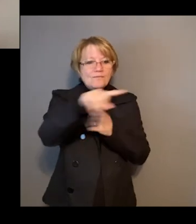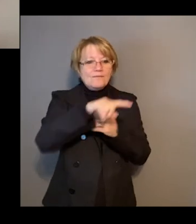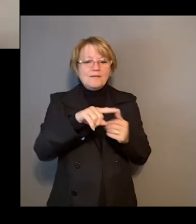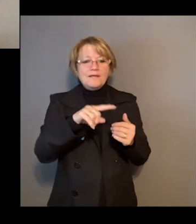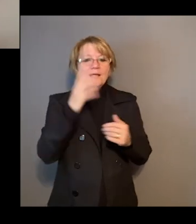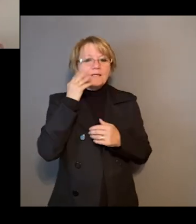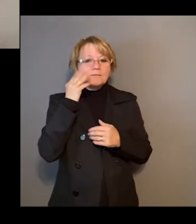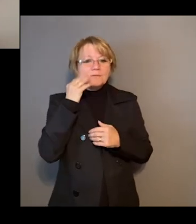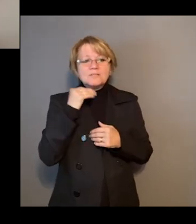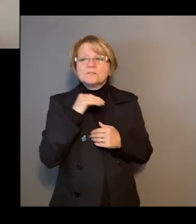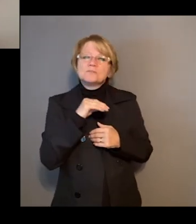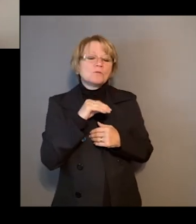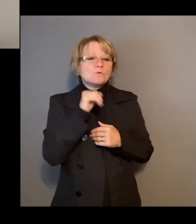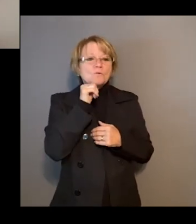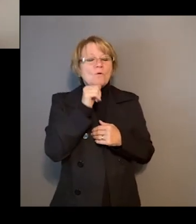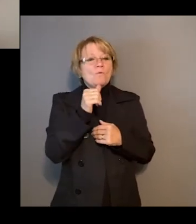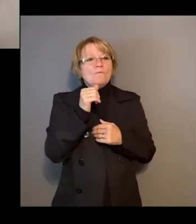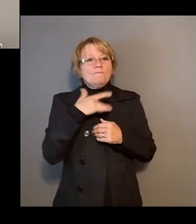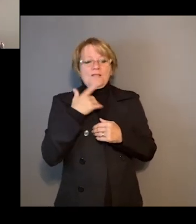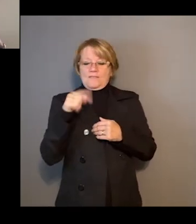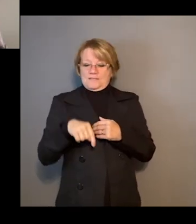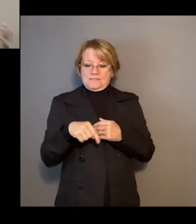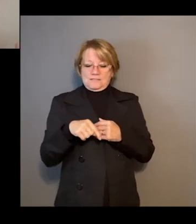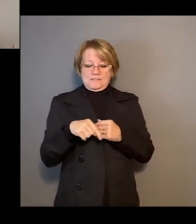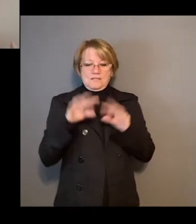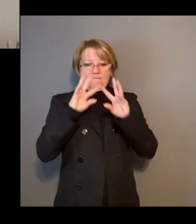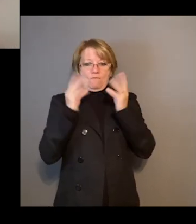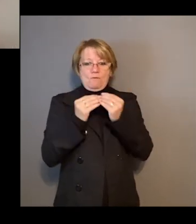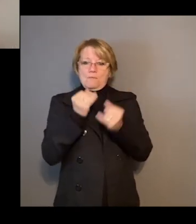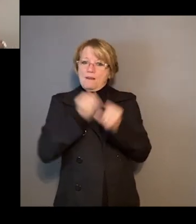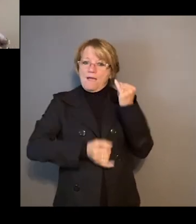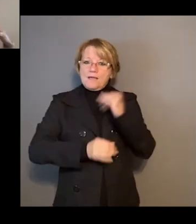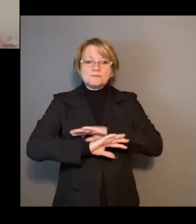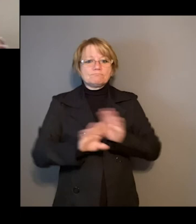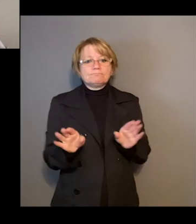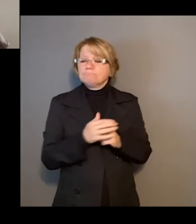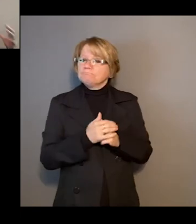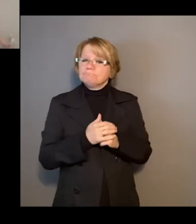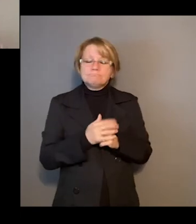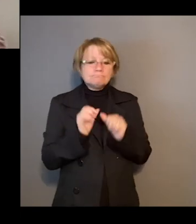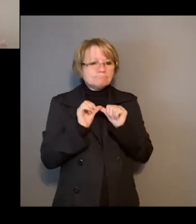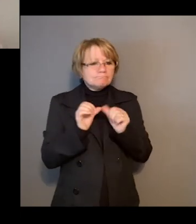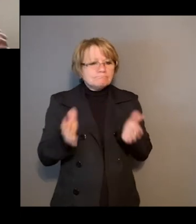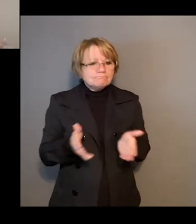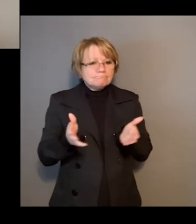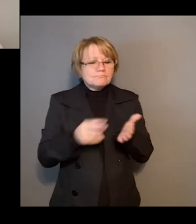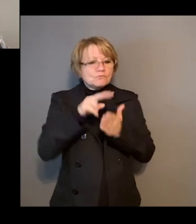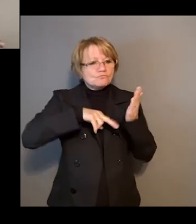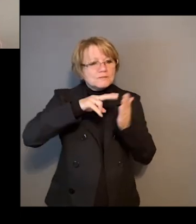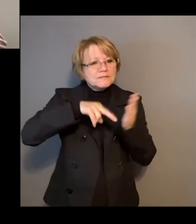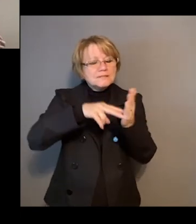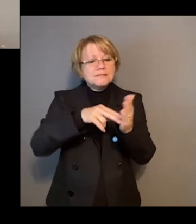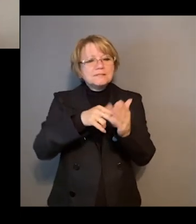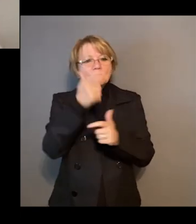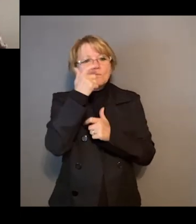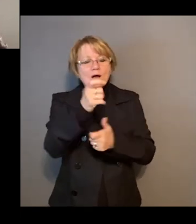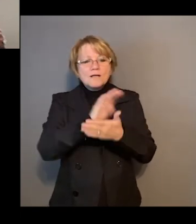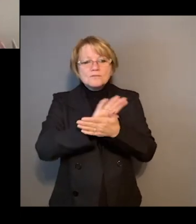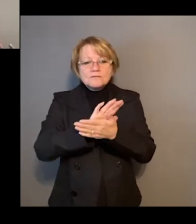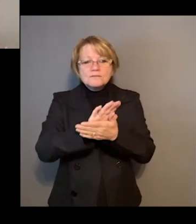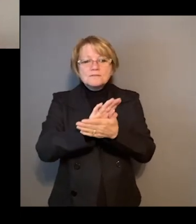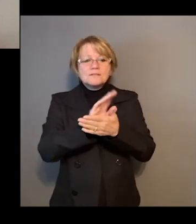your last forum. Continue to read, continue to watch documentaries. You are not going to learn all of this about our